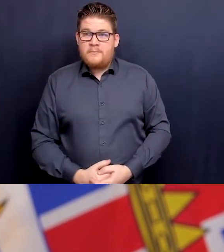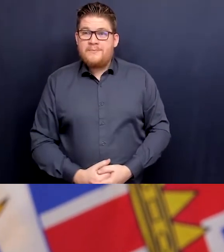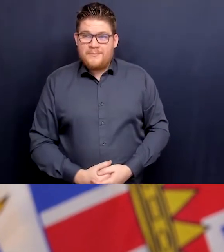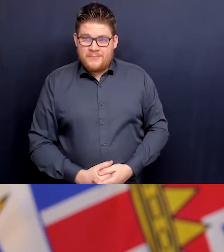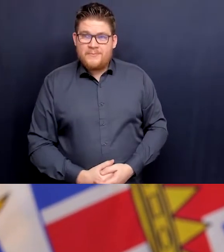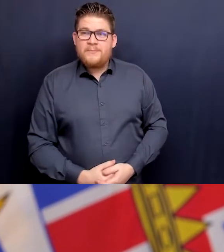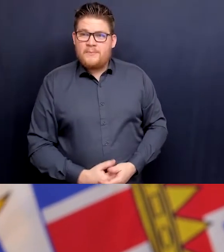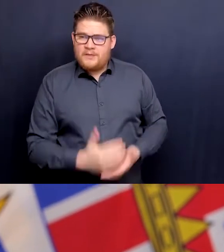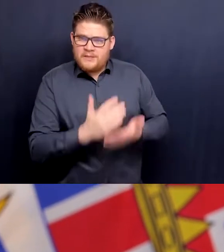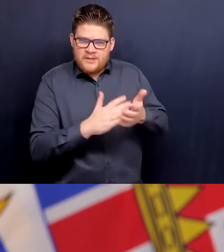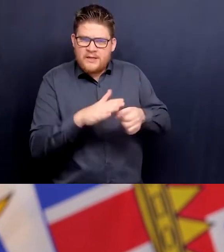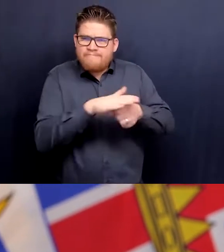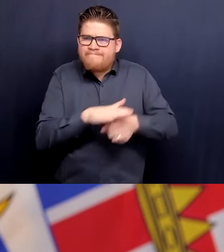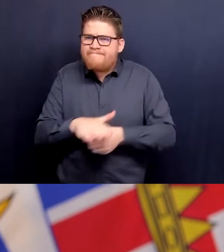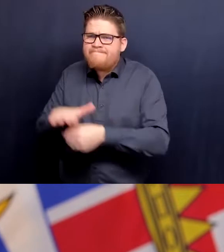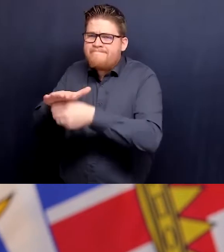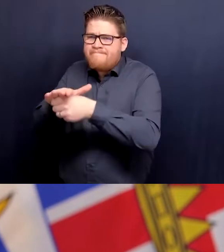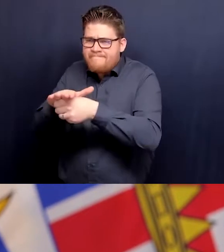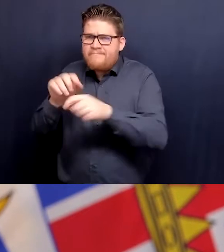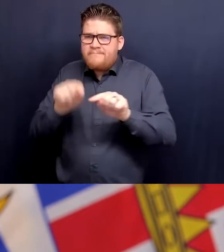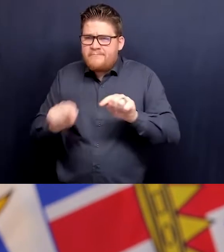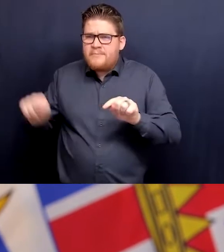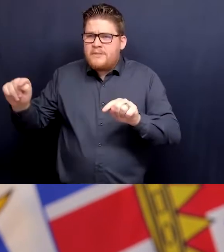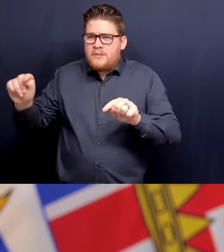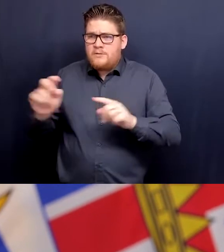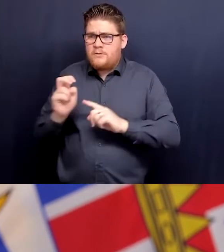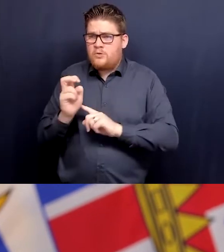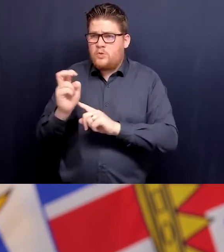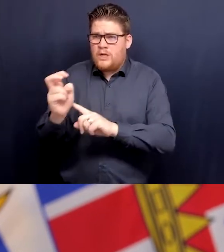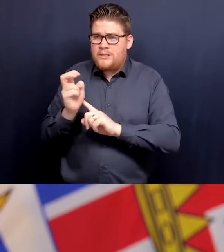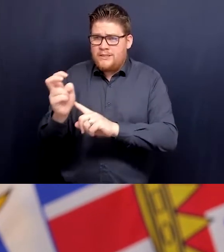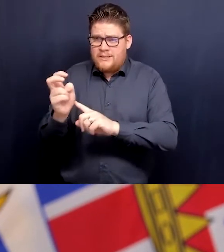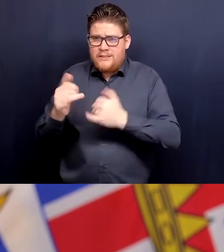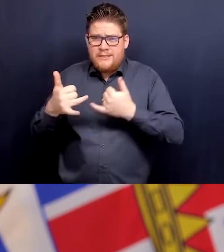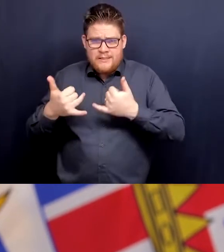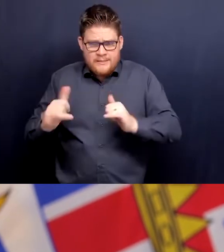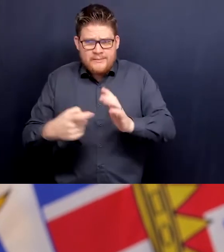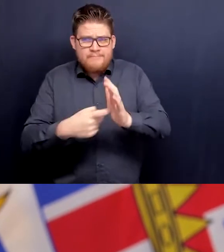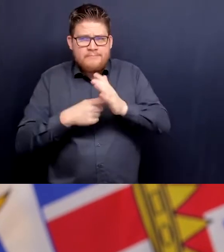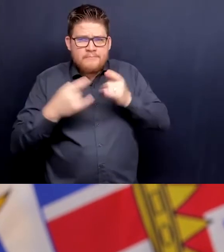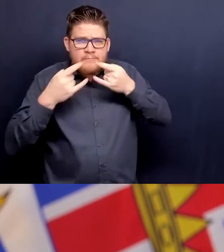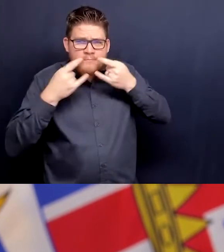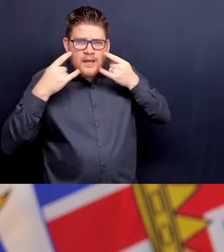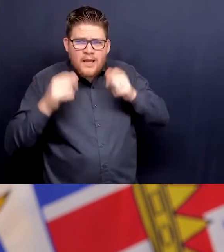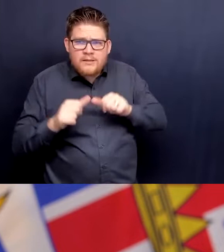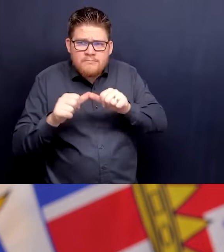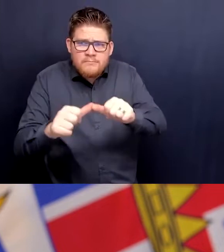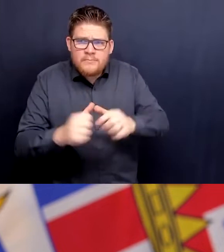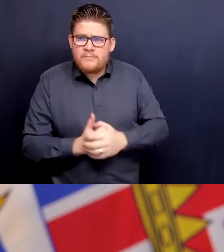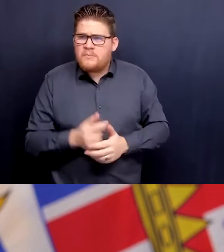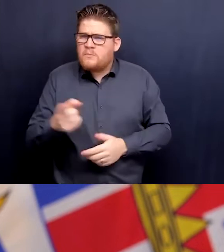to allow transit to keep masking for longer periods of time. You haven't done that here. What's the guidance to BC Transit